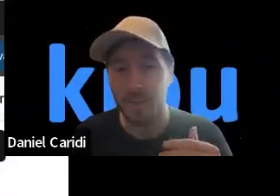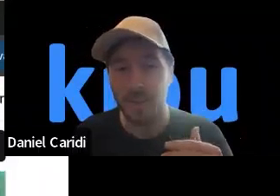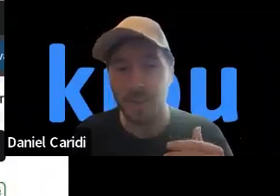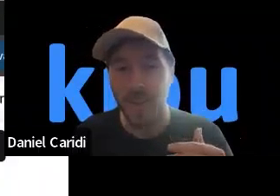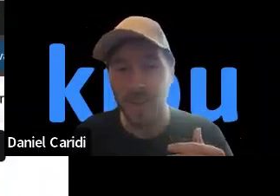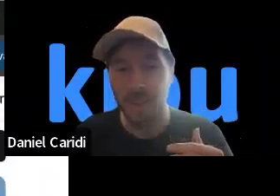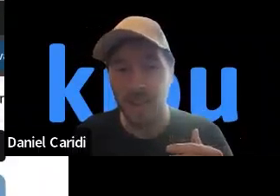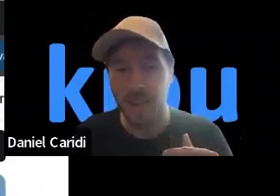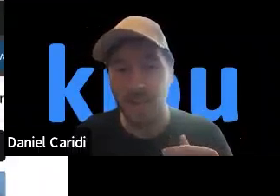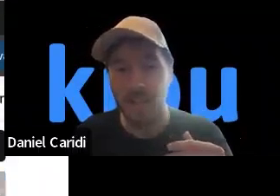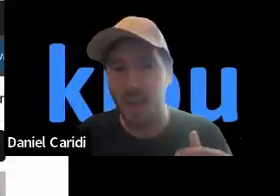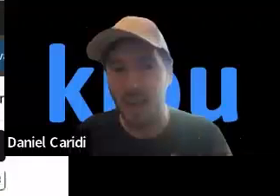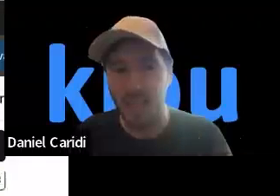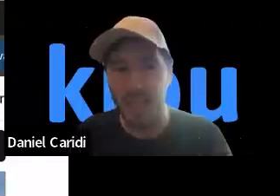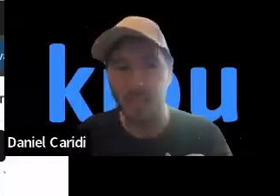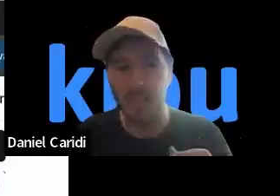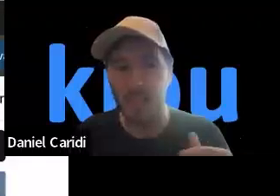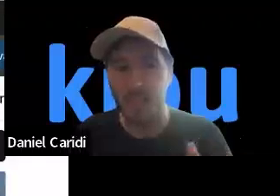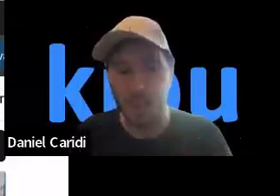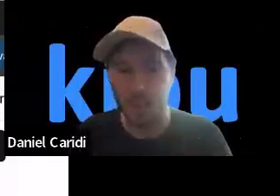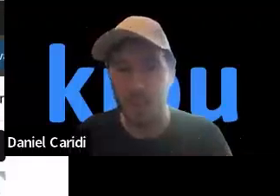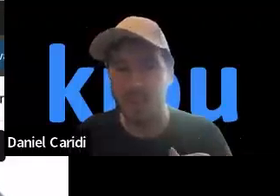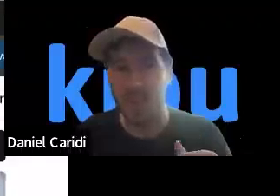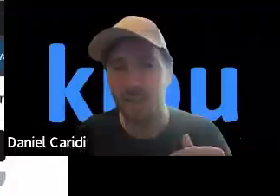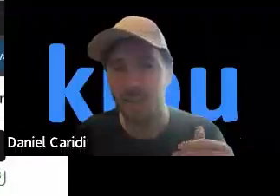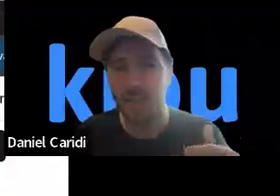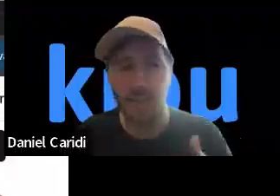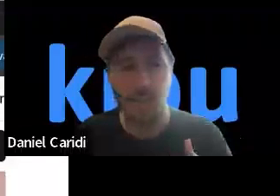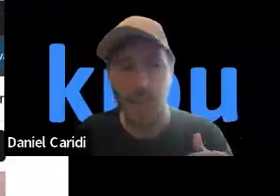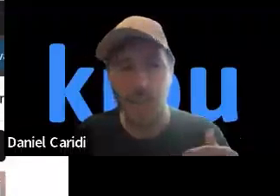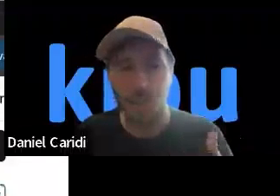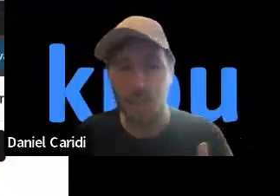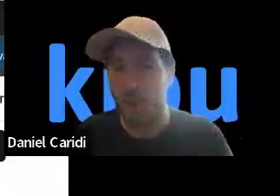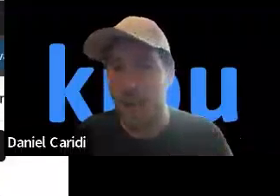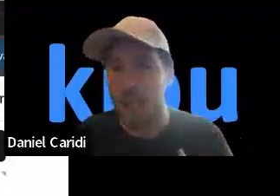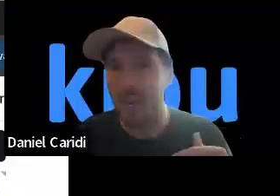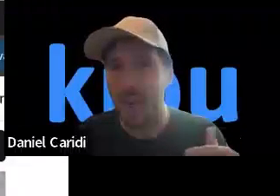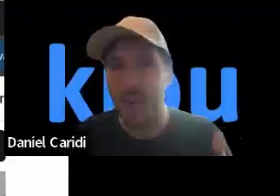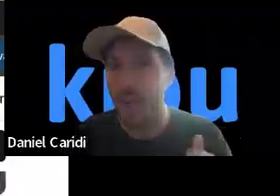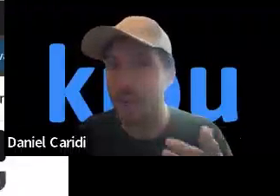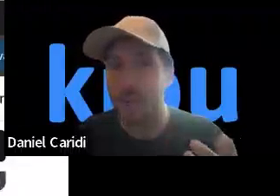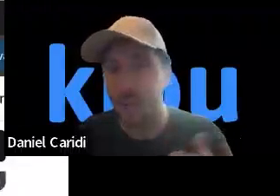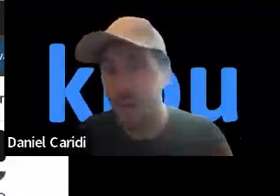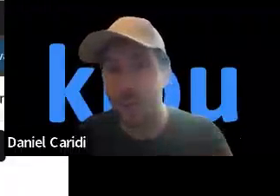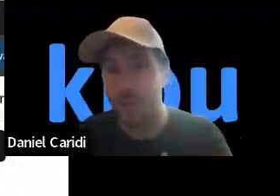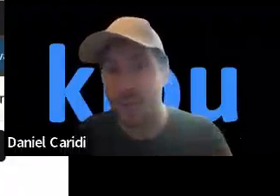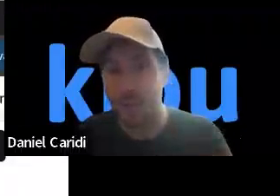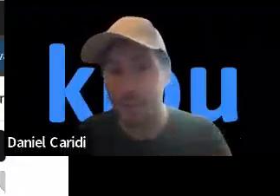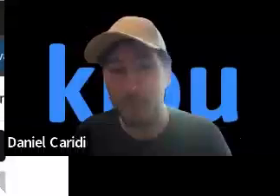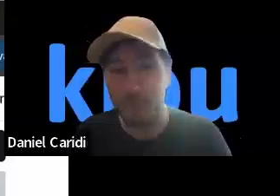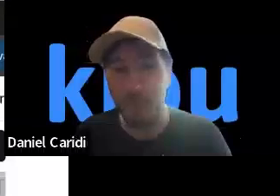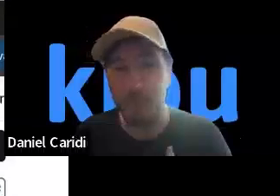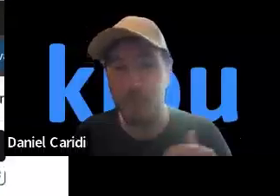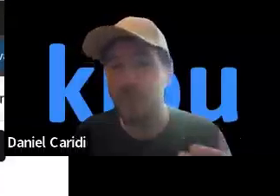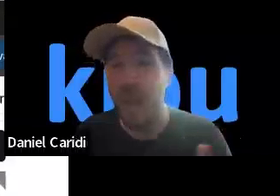are dating advice, online safety, social media safety, using rideshare, how to register to vote, that's coming